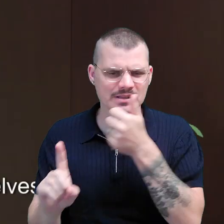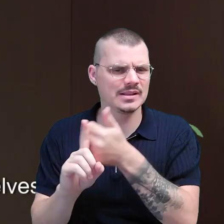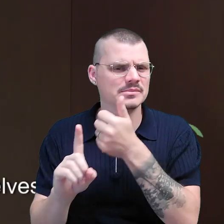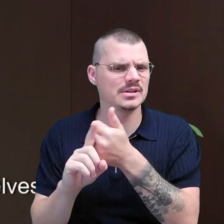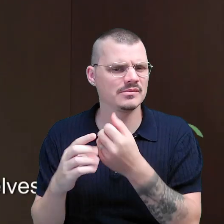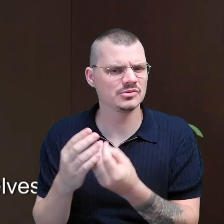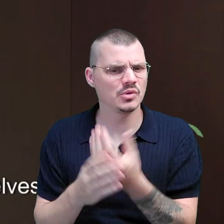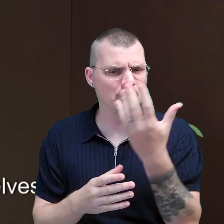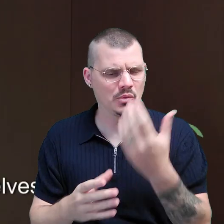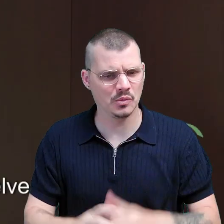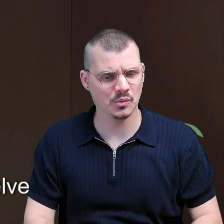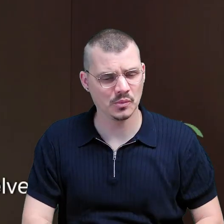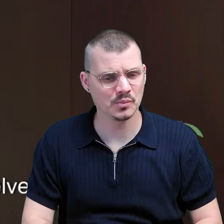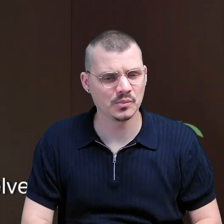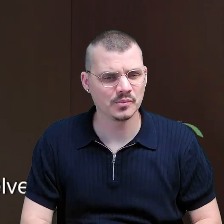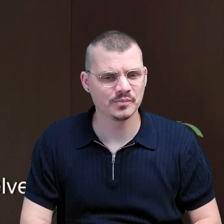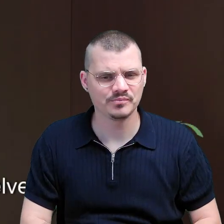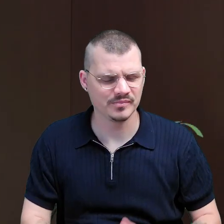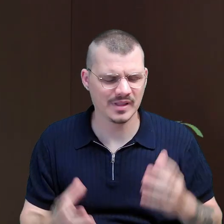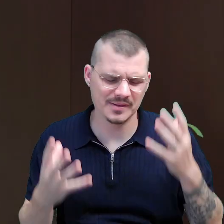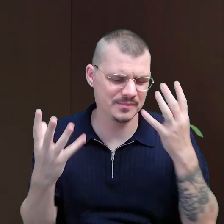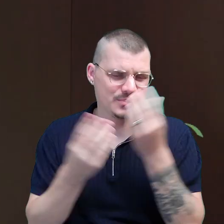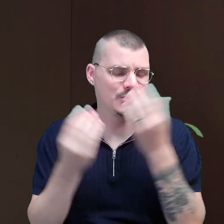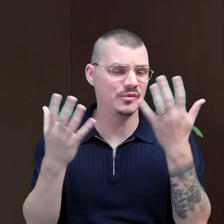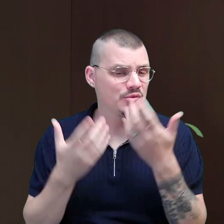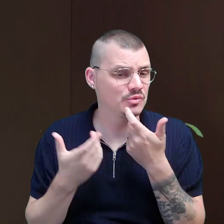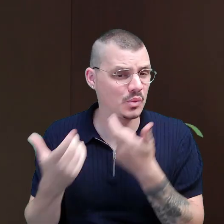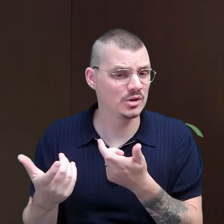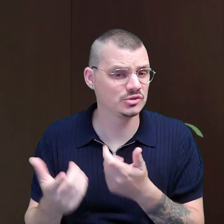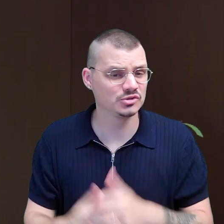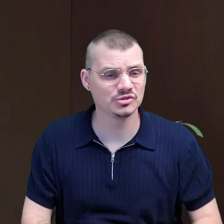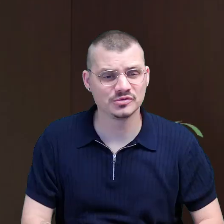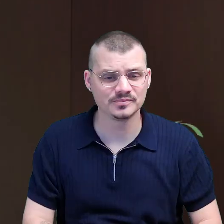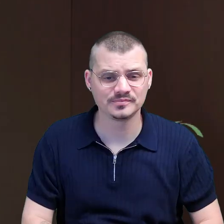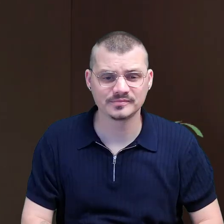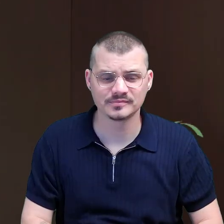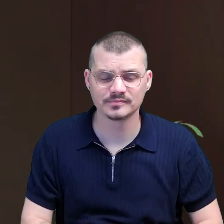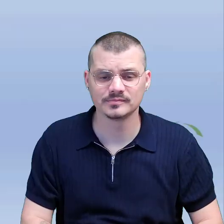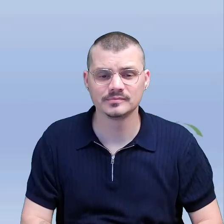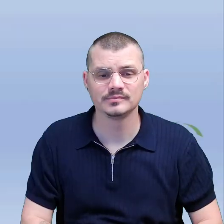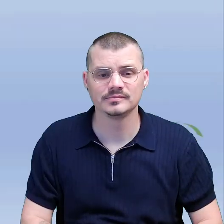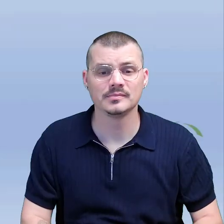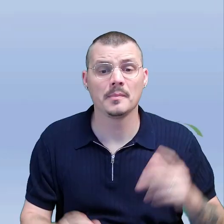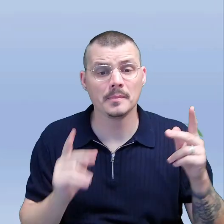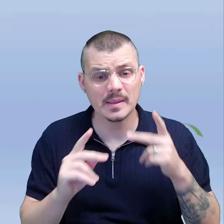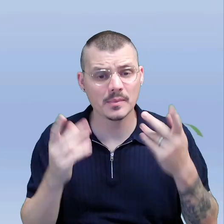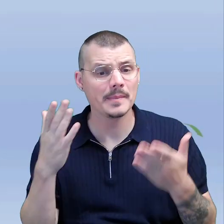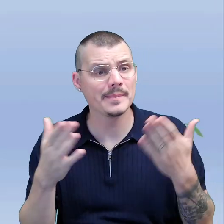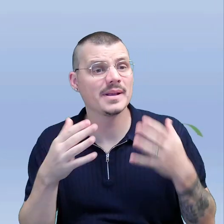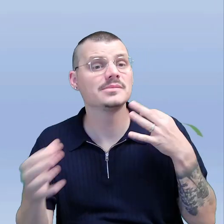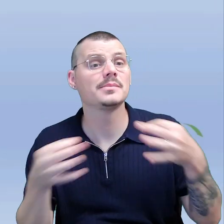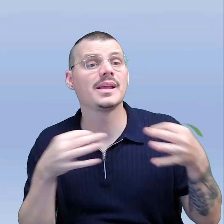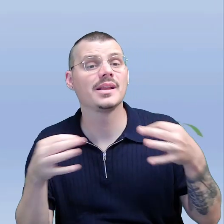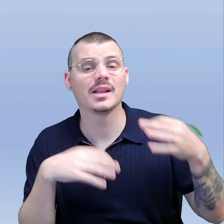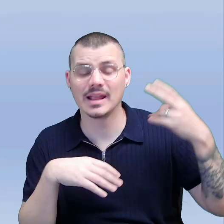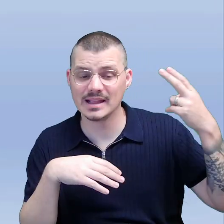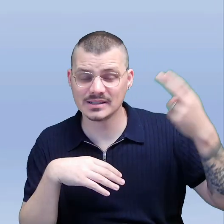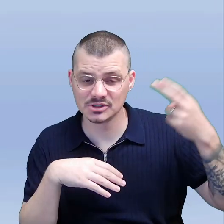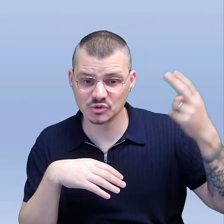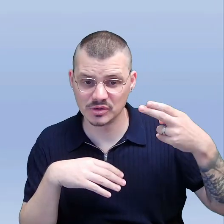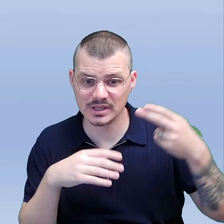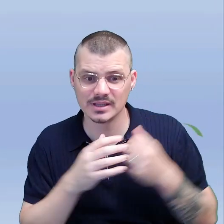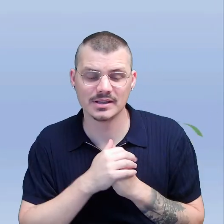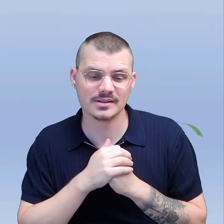when people have a chance to be themselves. It's just a beautiful thing to watch. People may be